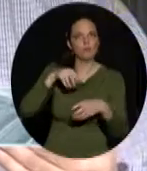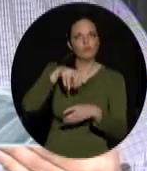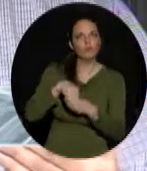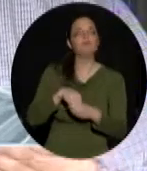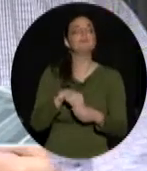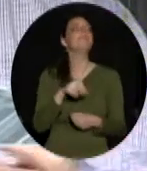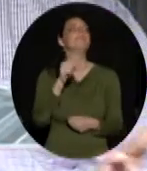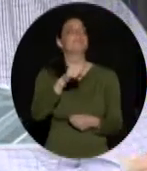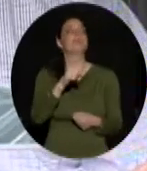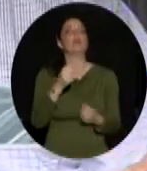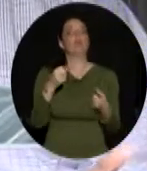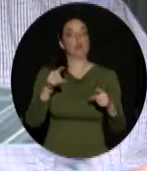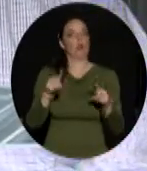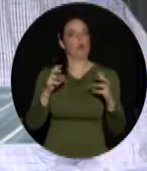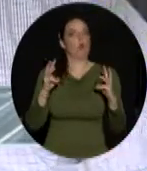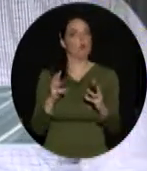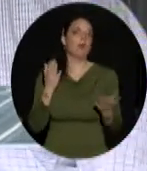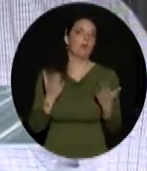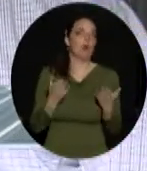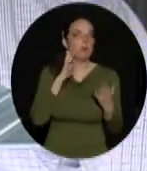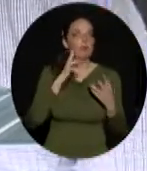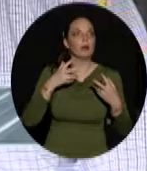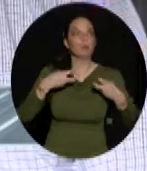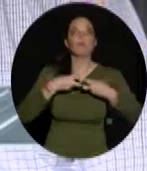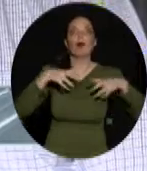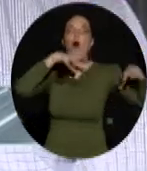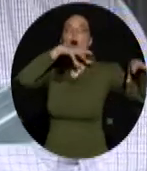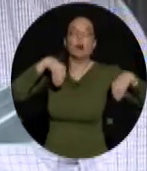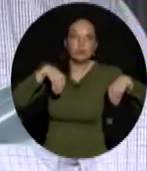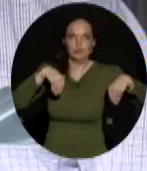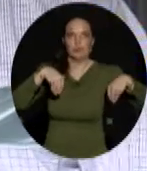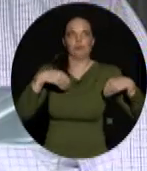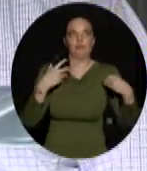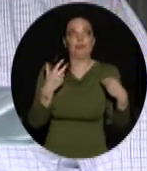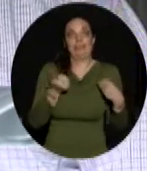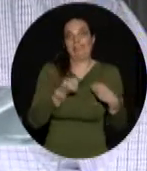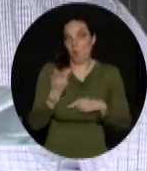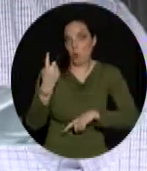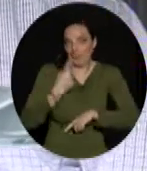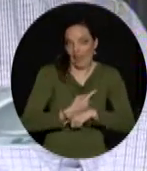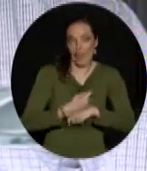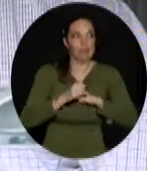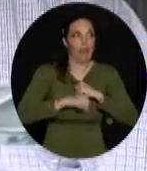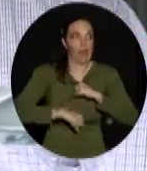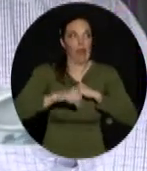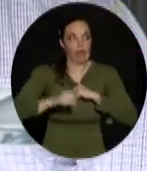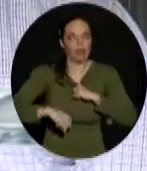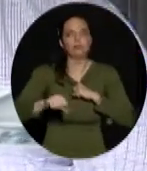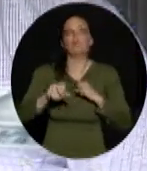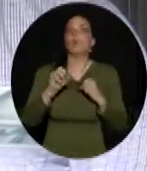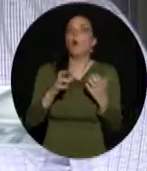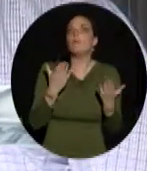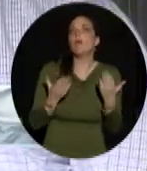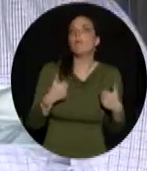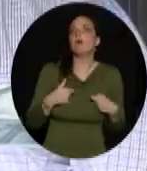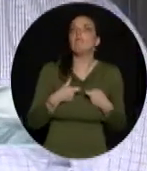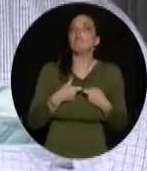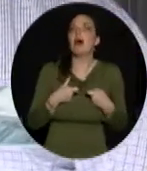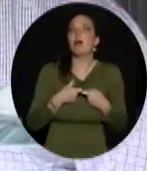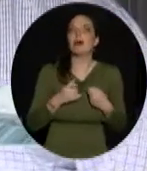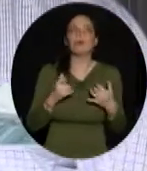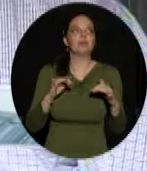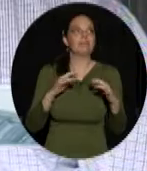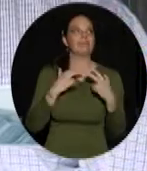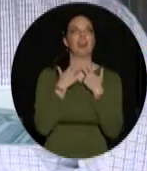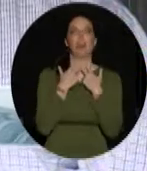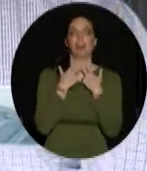times during the winter you may lose power. You may be without power in your home for several days on end, or you may have power, but you may be stuck in the home.